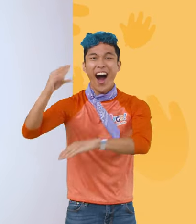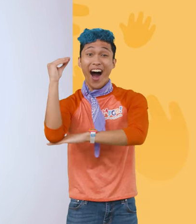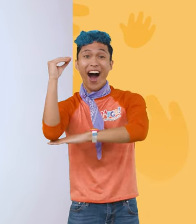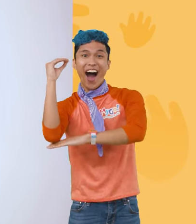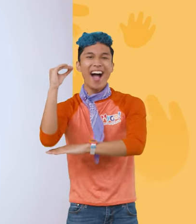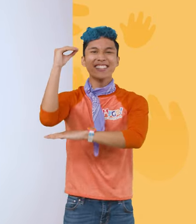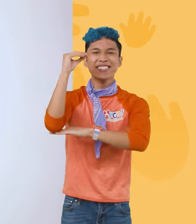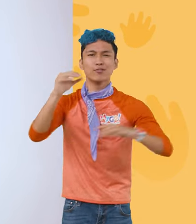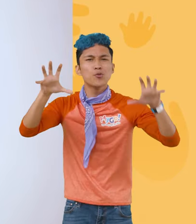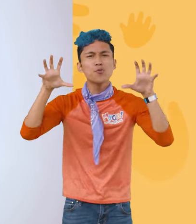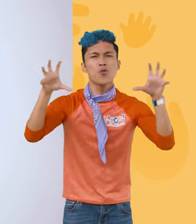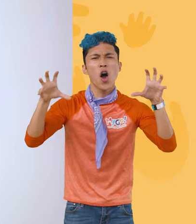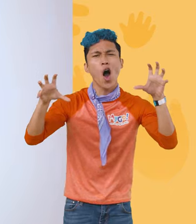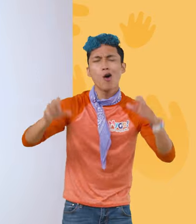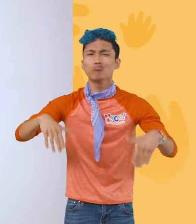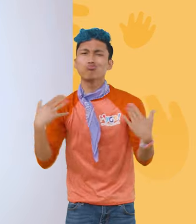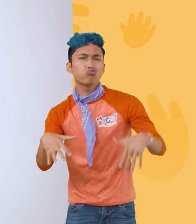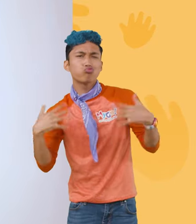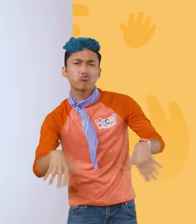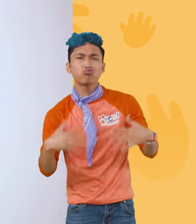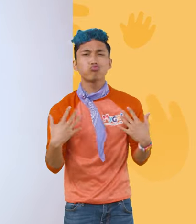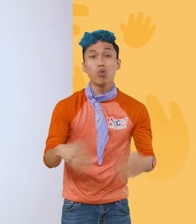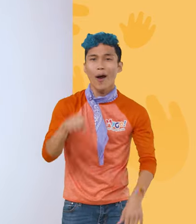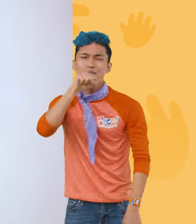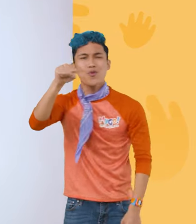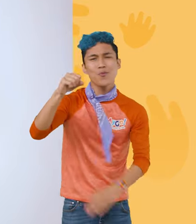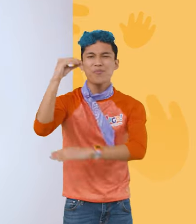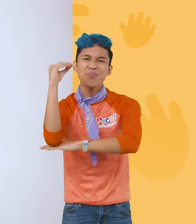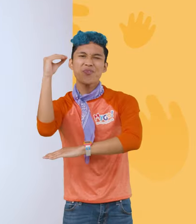Dinosaur, dinosaur, oh,